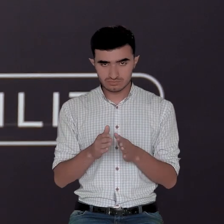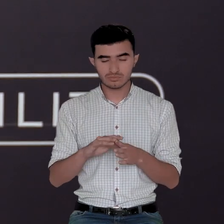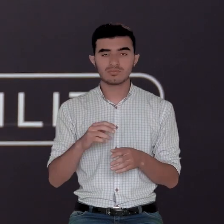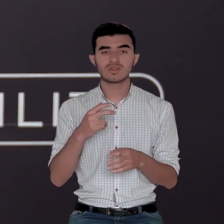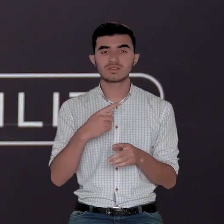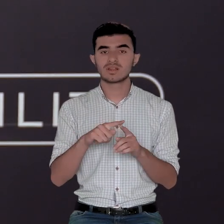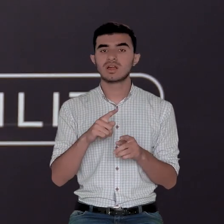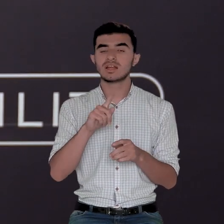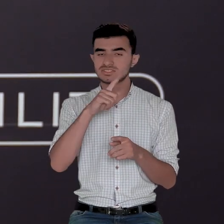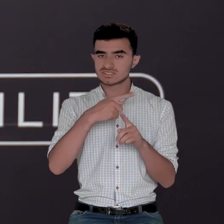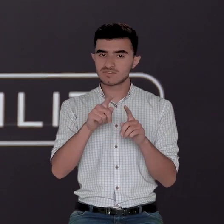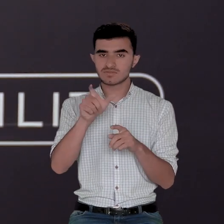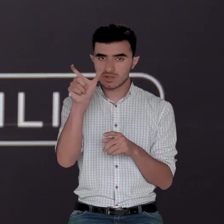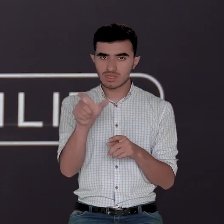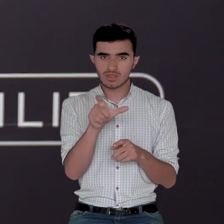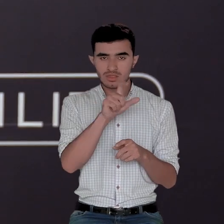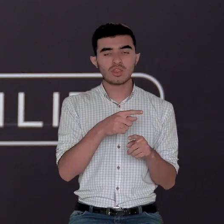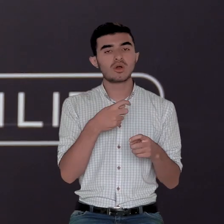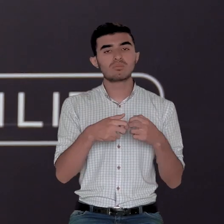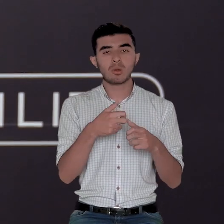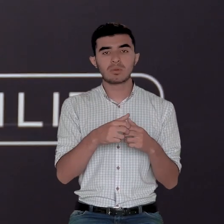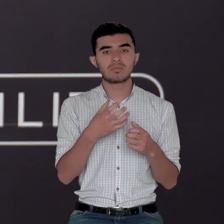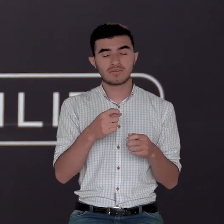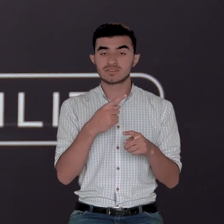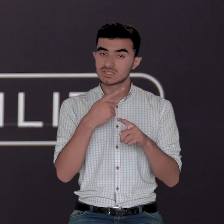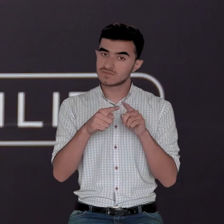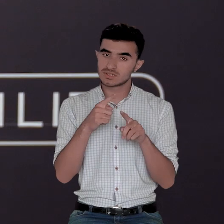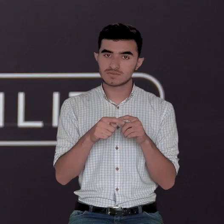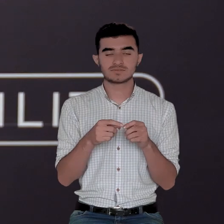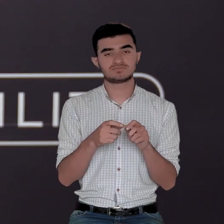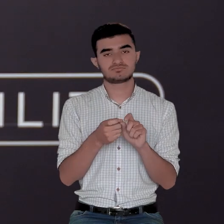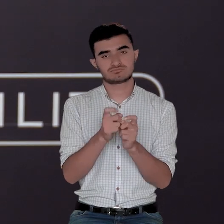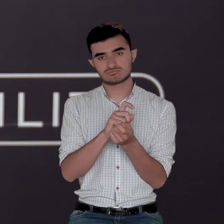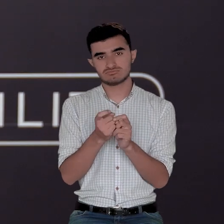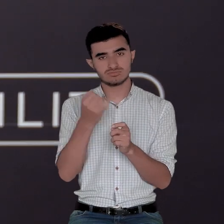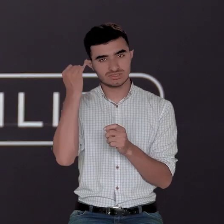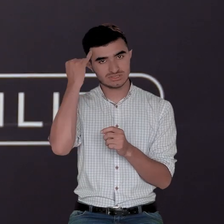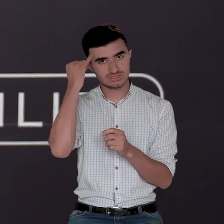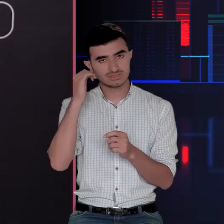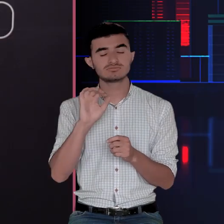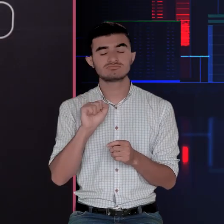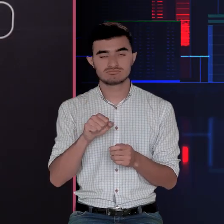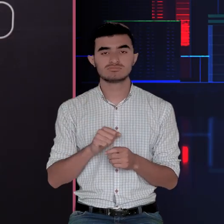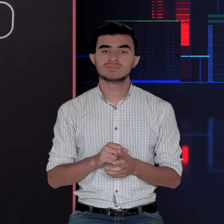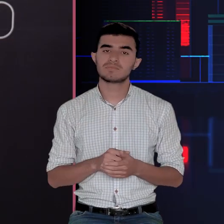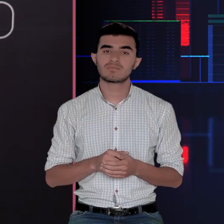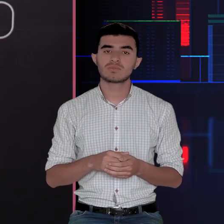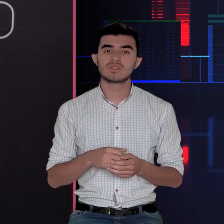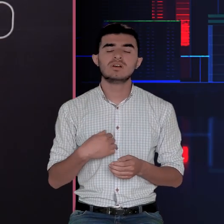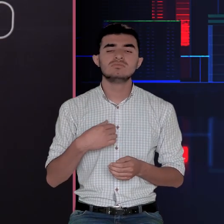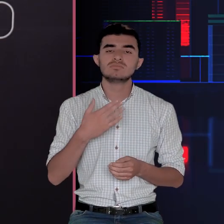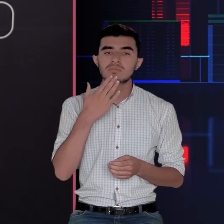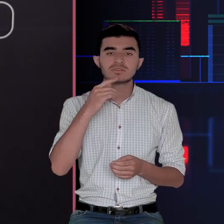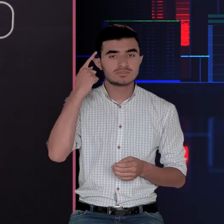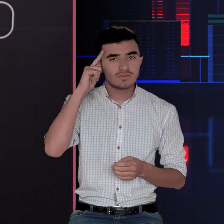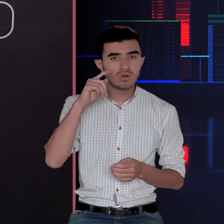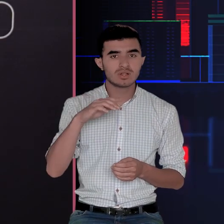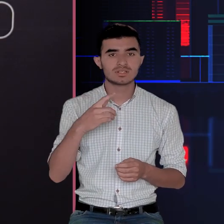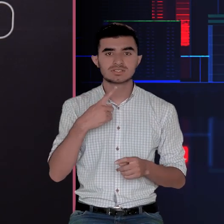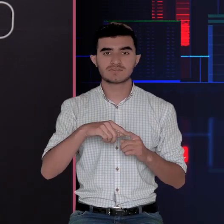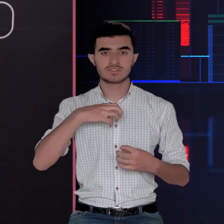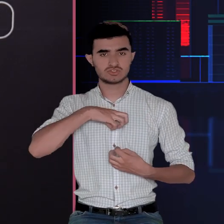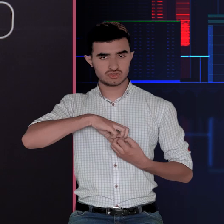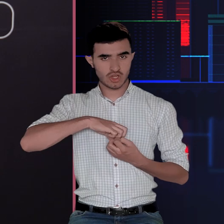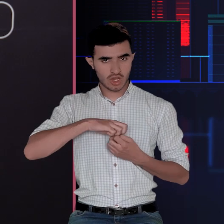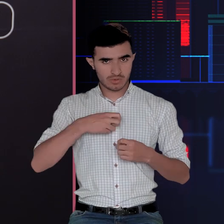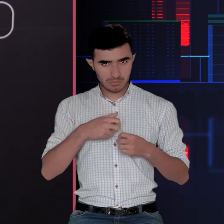for each intrinsic problem, the recipe changes. So for digestive issues, there are different procedures,